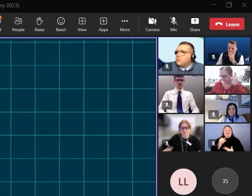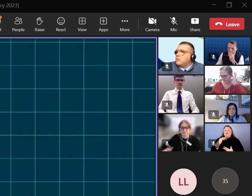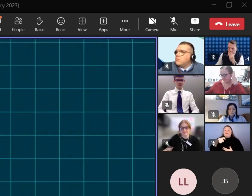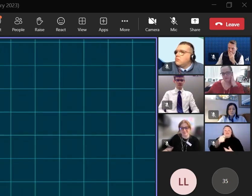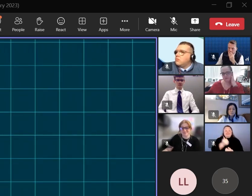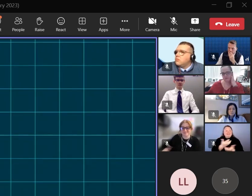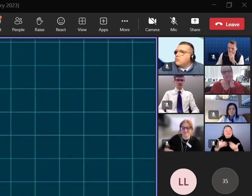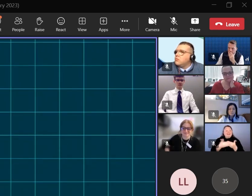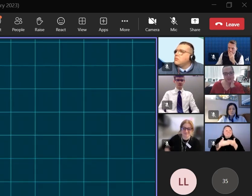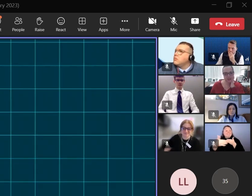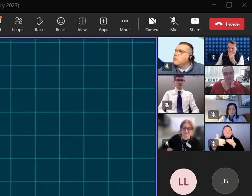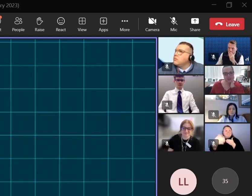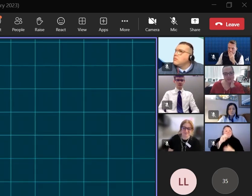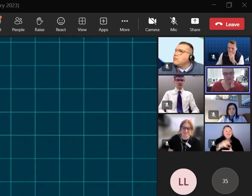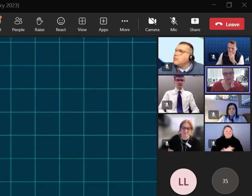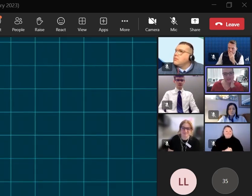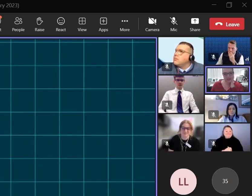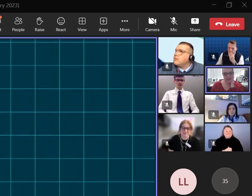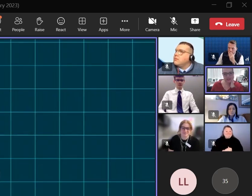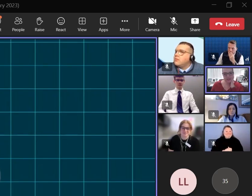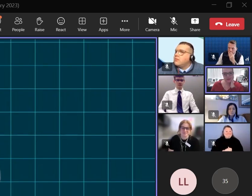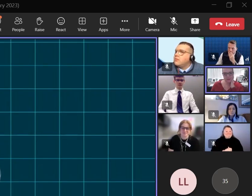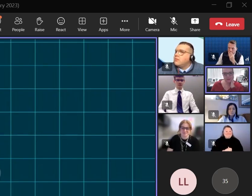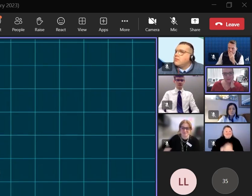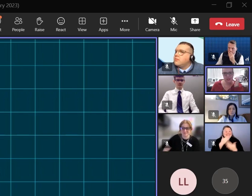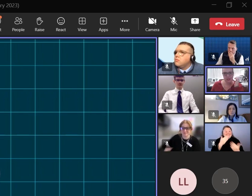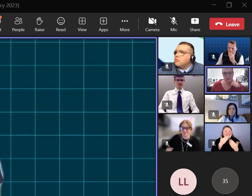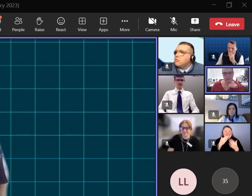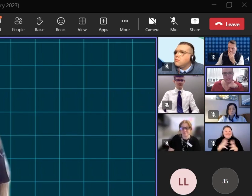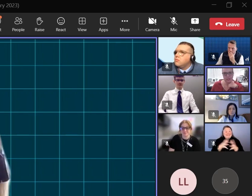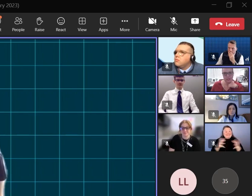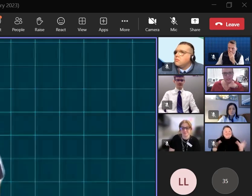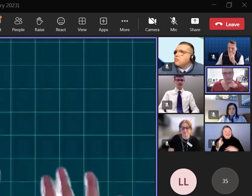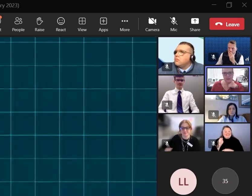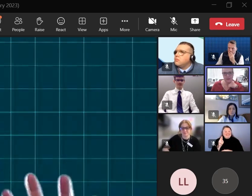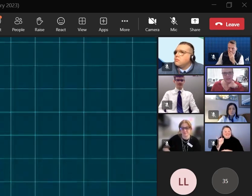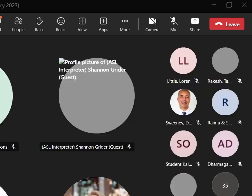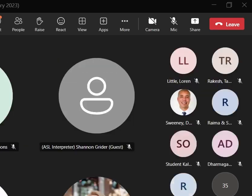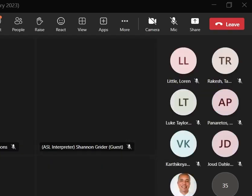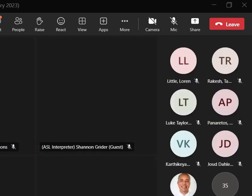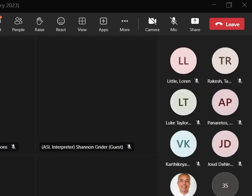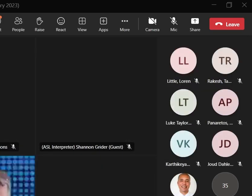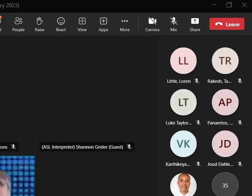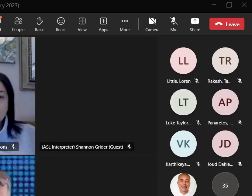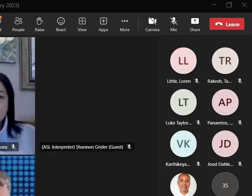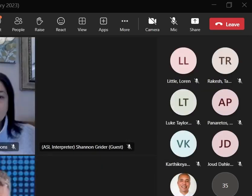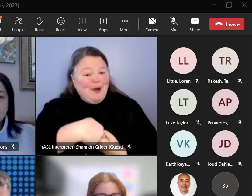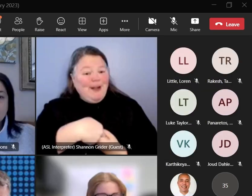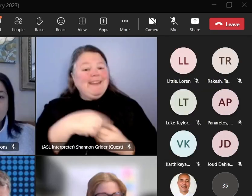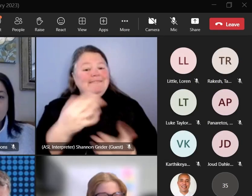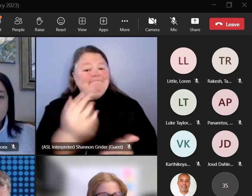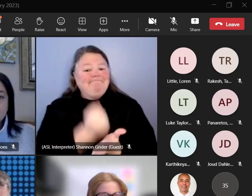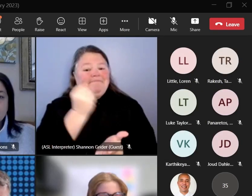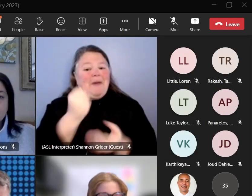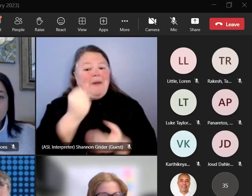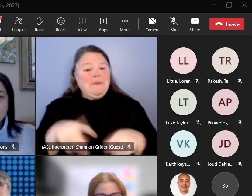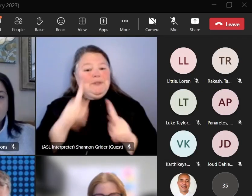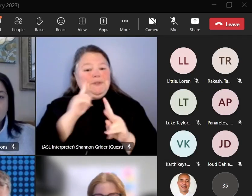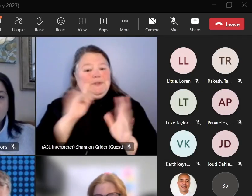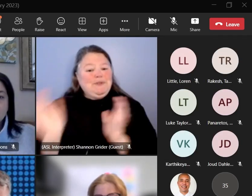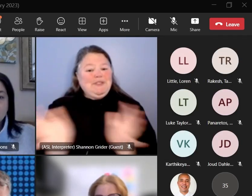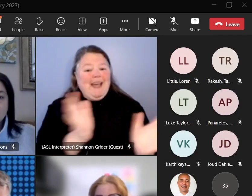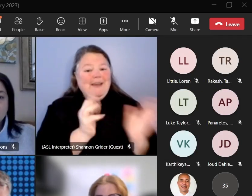anything moving forward. Thank you so much, Heather. We appreciate you being here and taking the chance to talk with our kids.